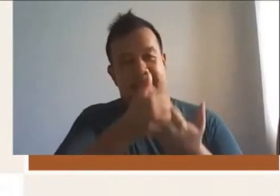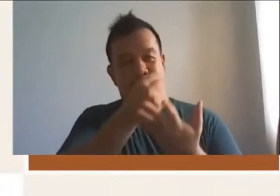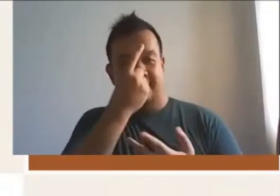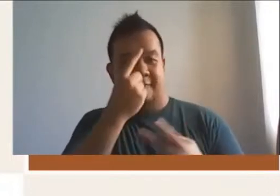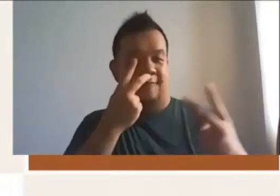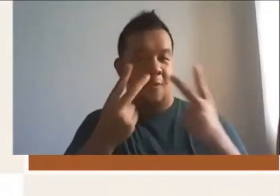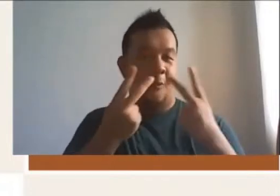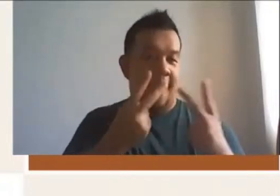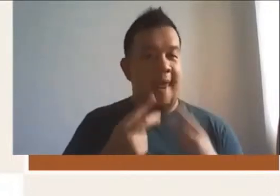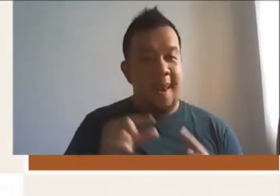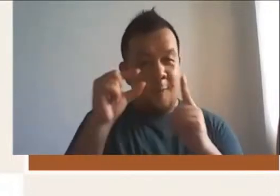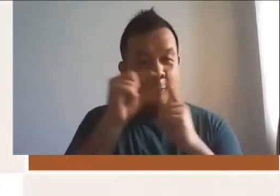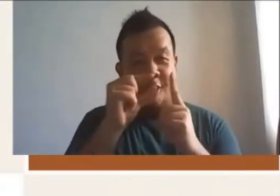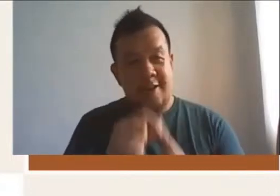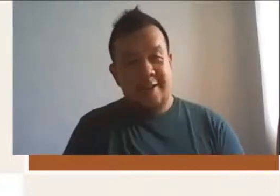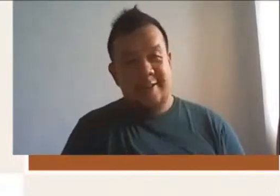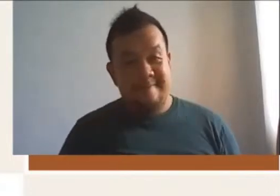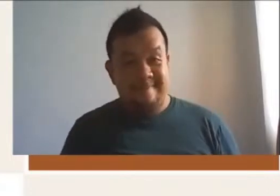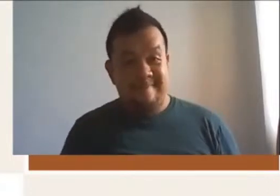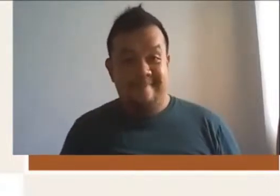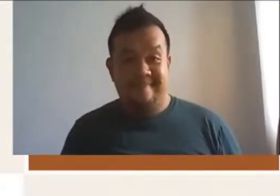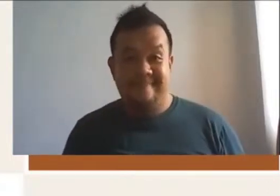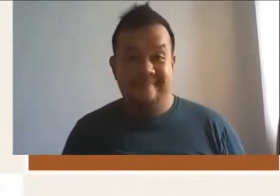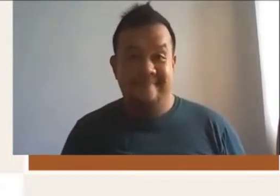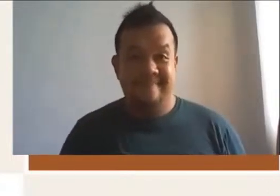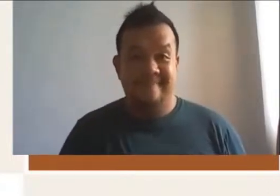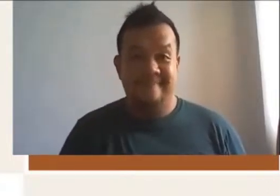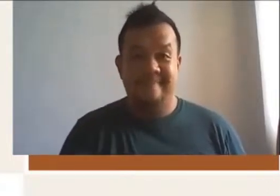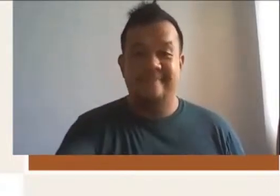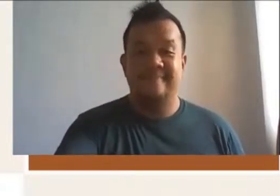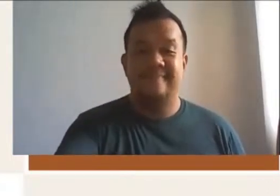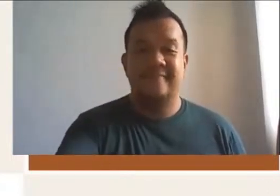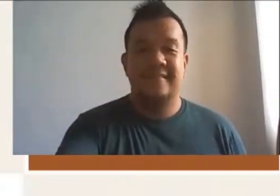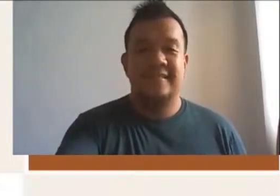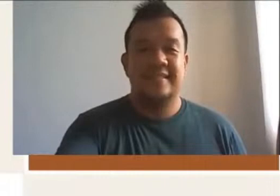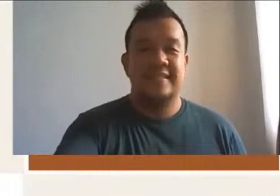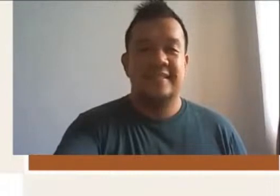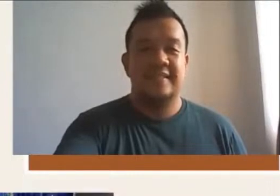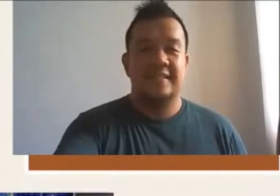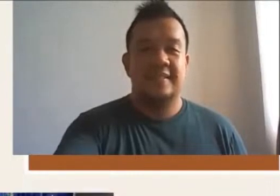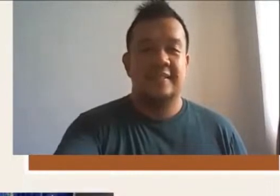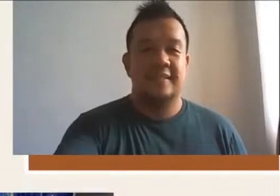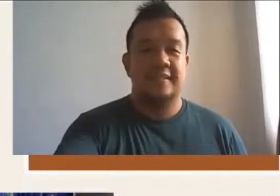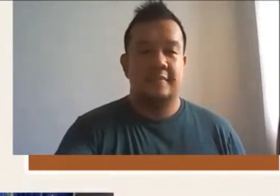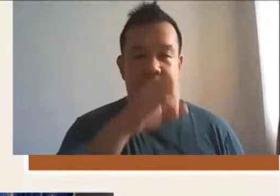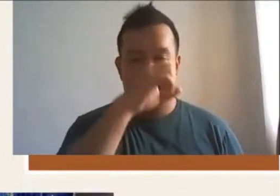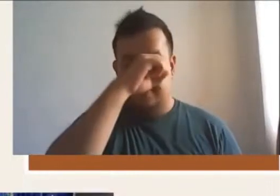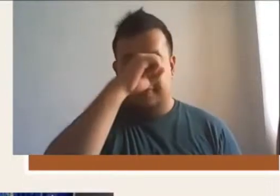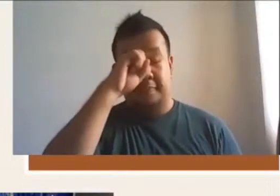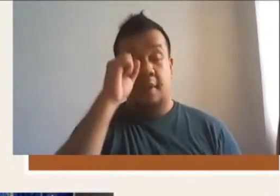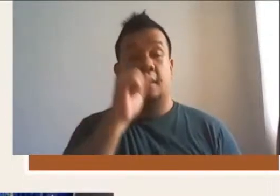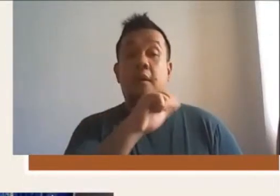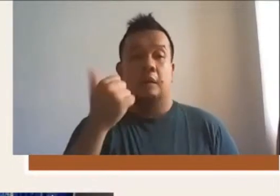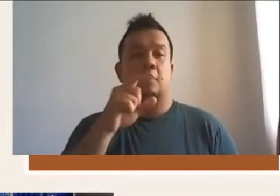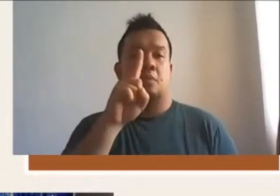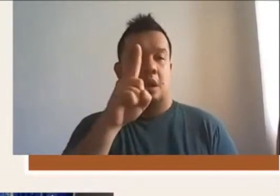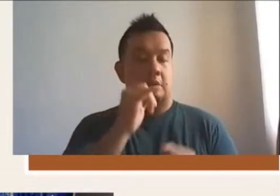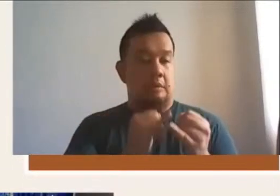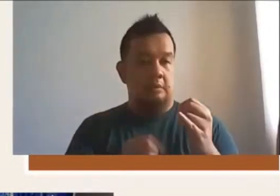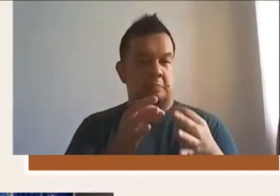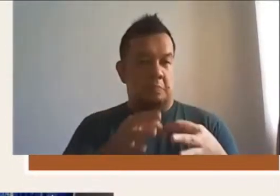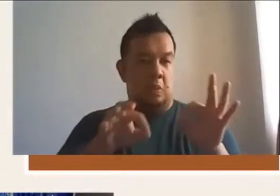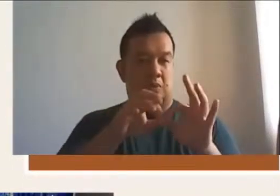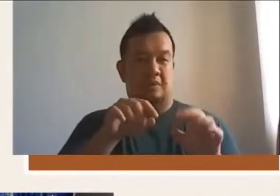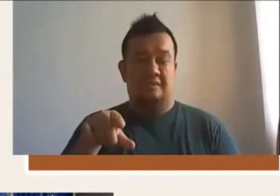visual cues that you will show them. So last naman is very important na, for example, ngayon maraming naka-face